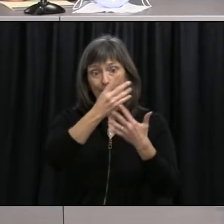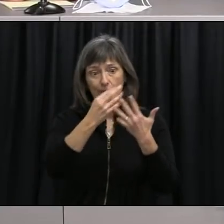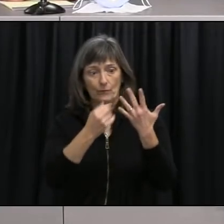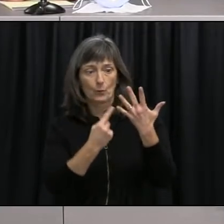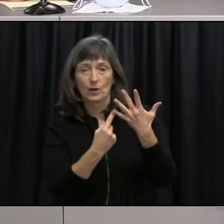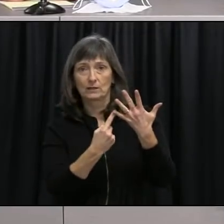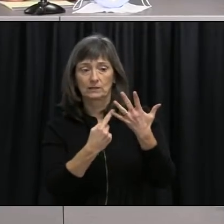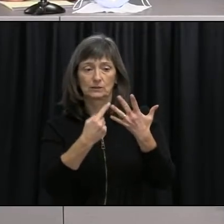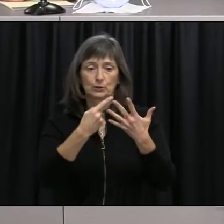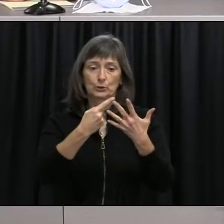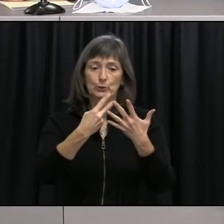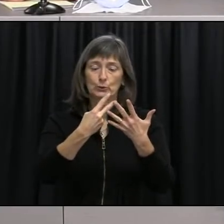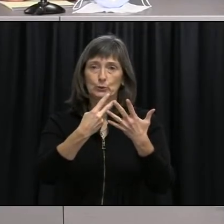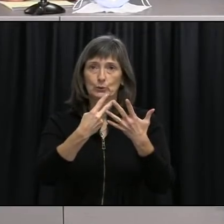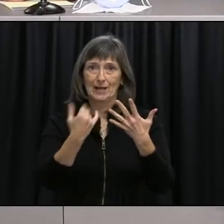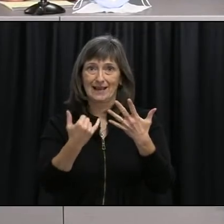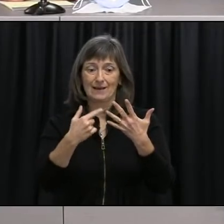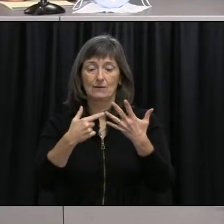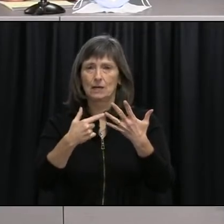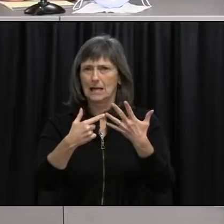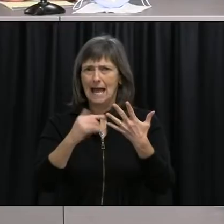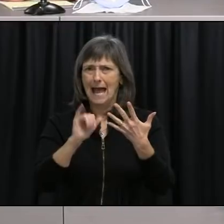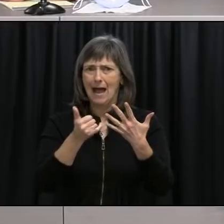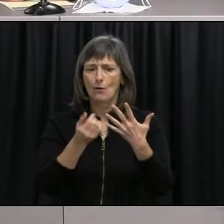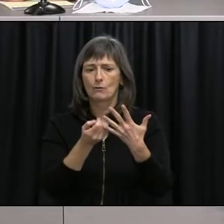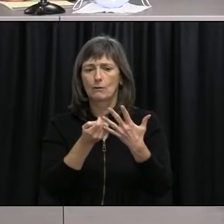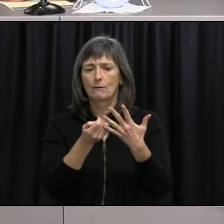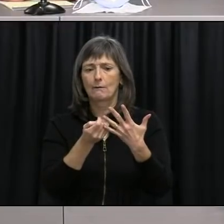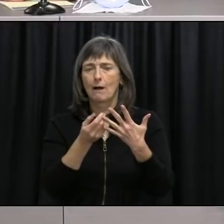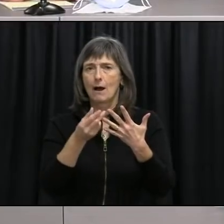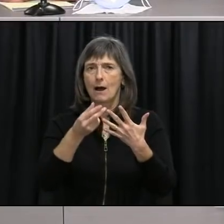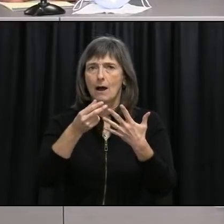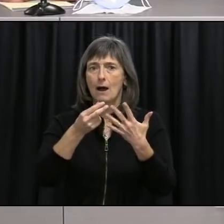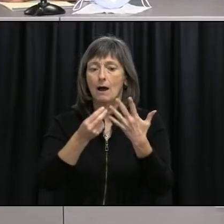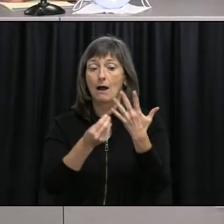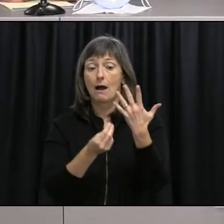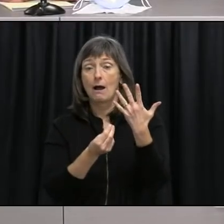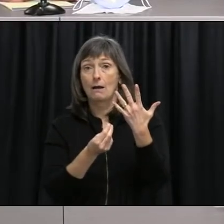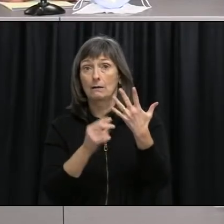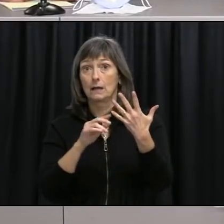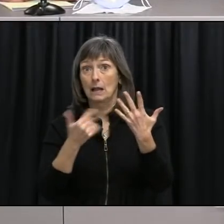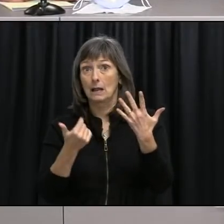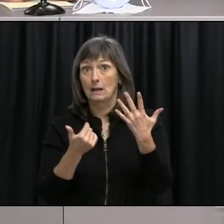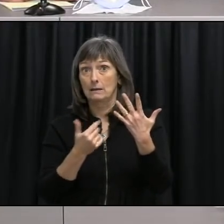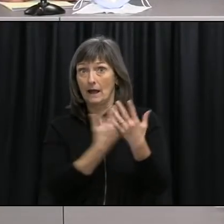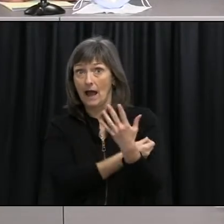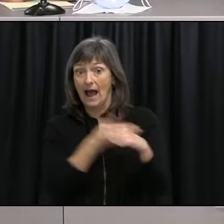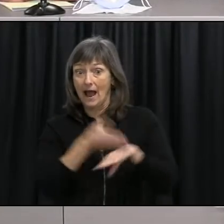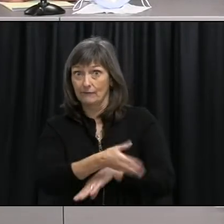kicks in? Is there anything that would you think would actually still be implemented?